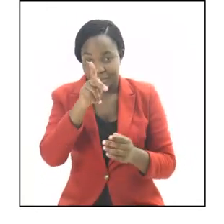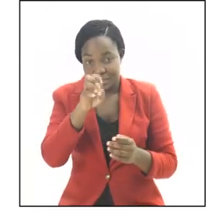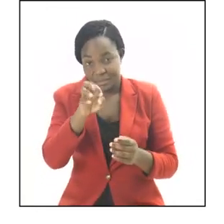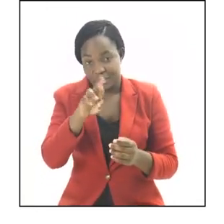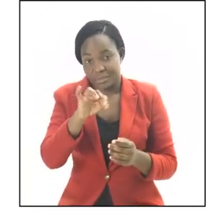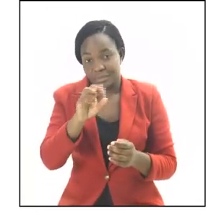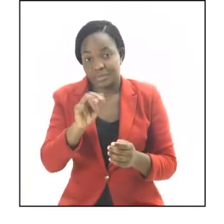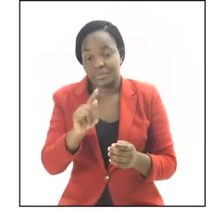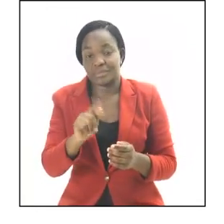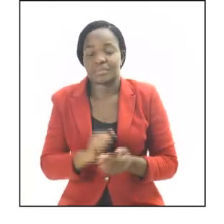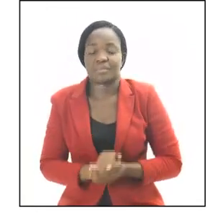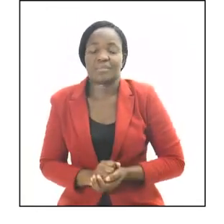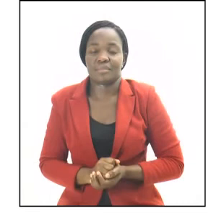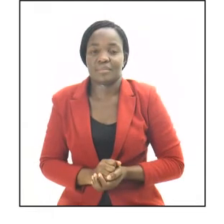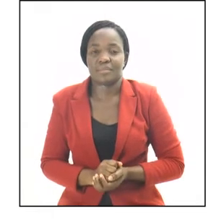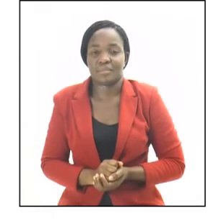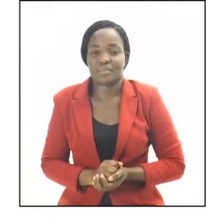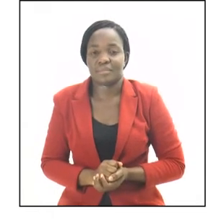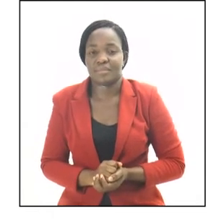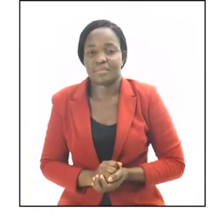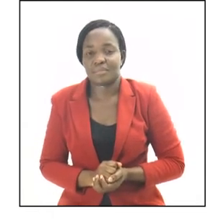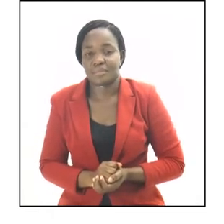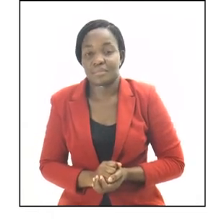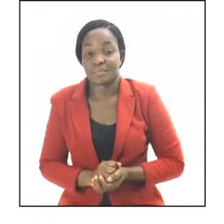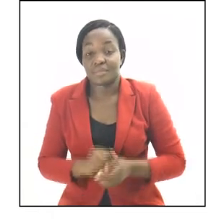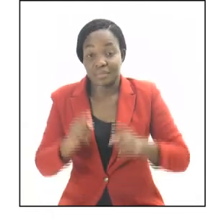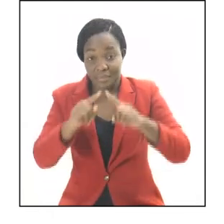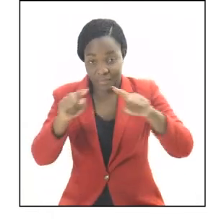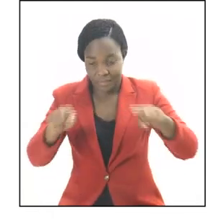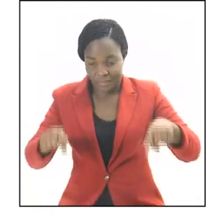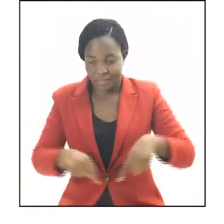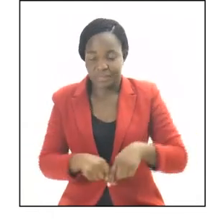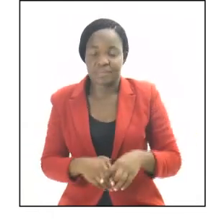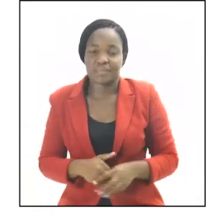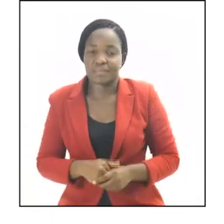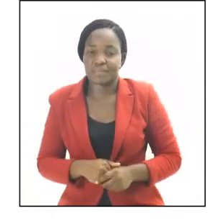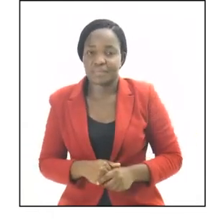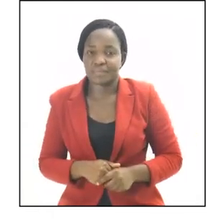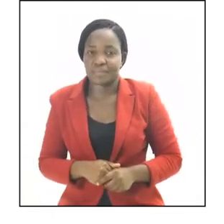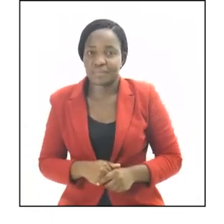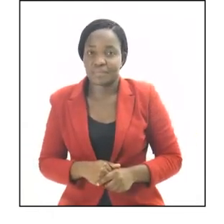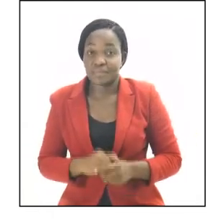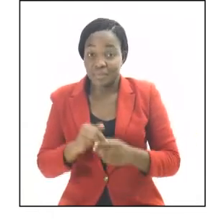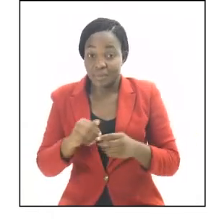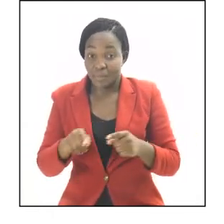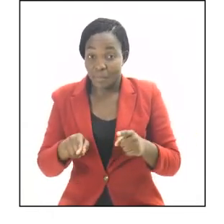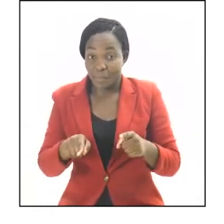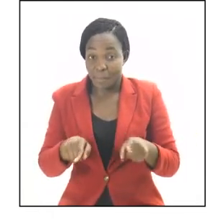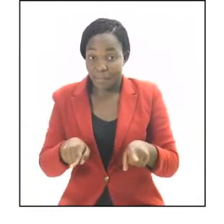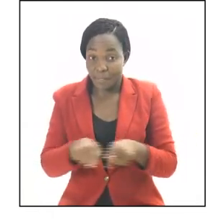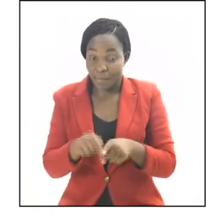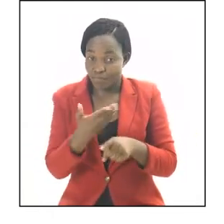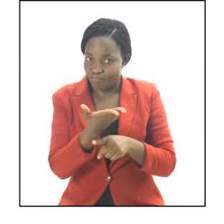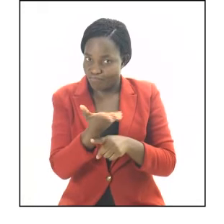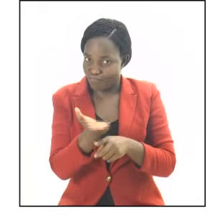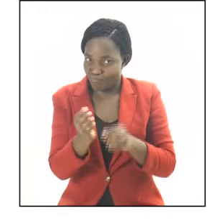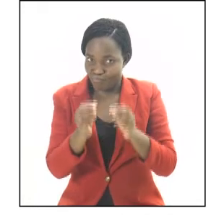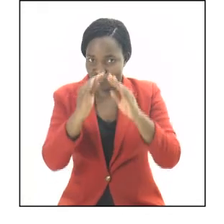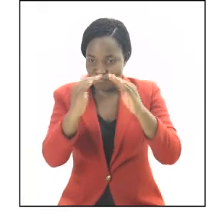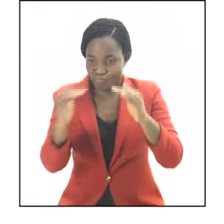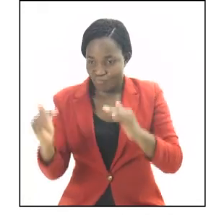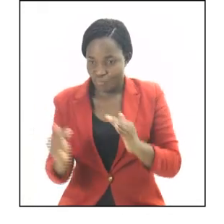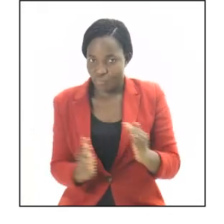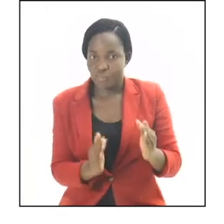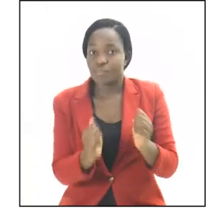The perimeter is the distance around the shape. It is the sum of all the sides. We